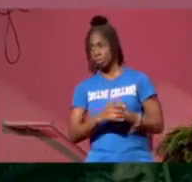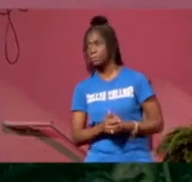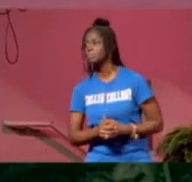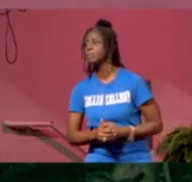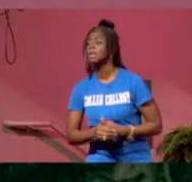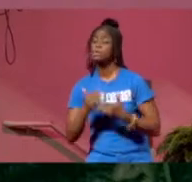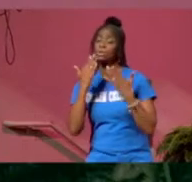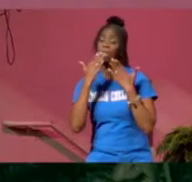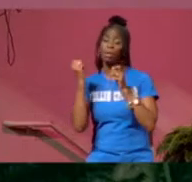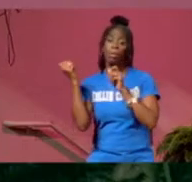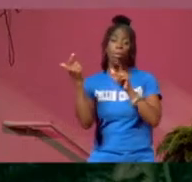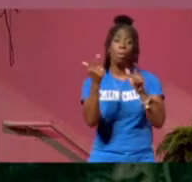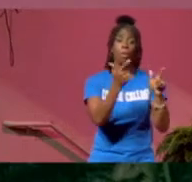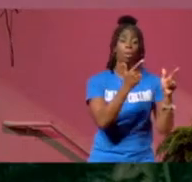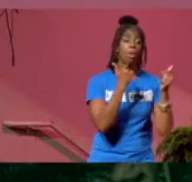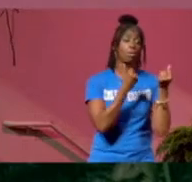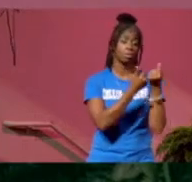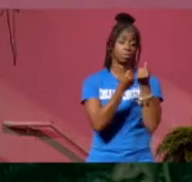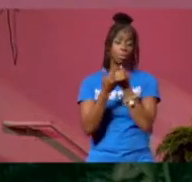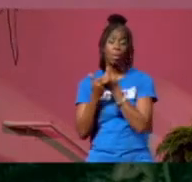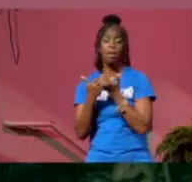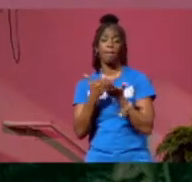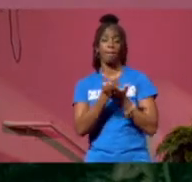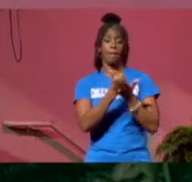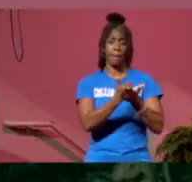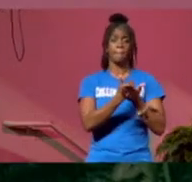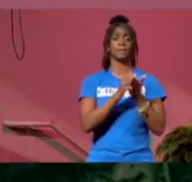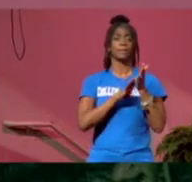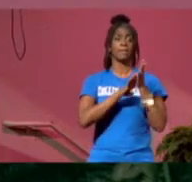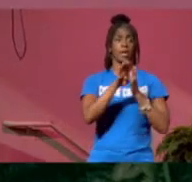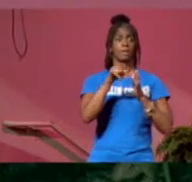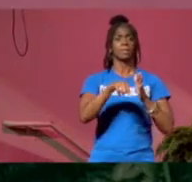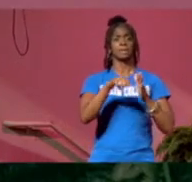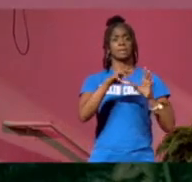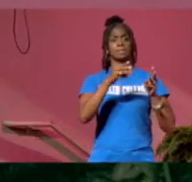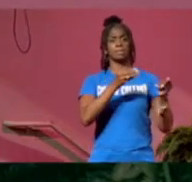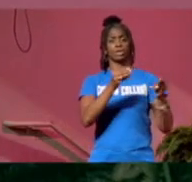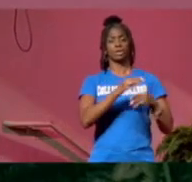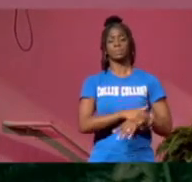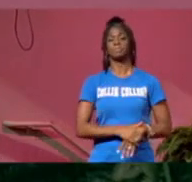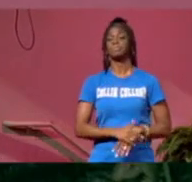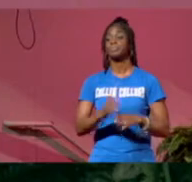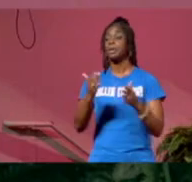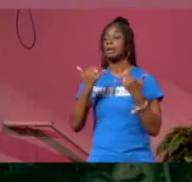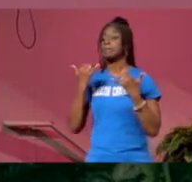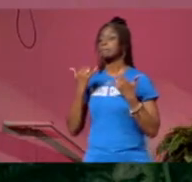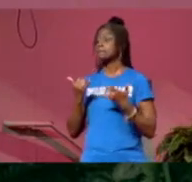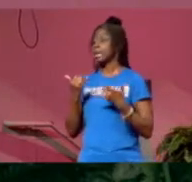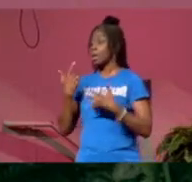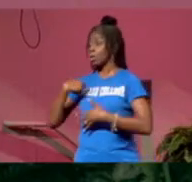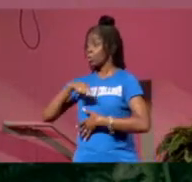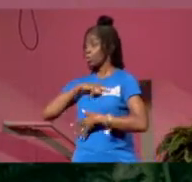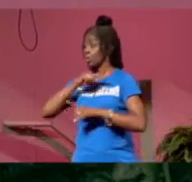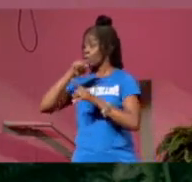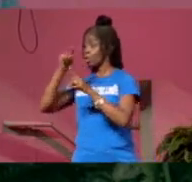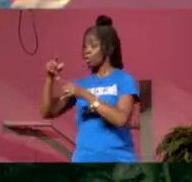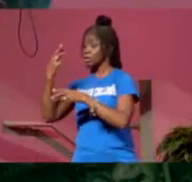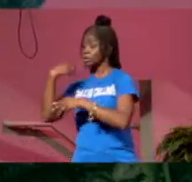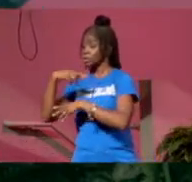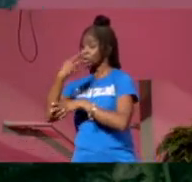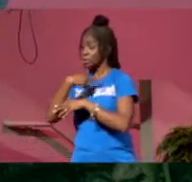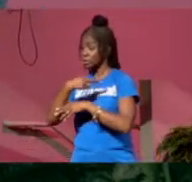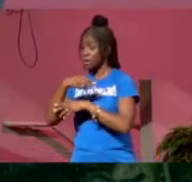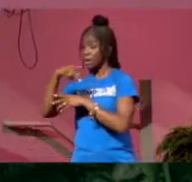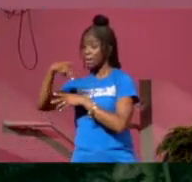to help this ministry be what it is. I love you. I thank you. We're going to Papa Do's on Thursday. Make sure you're on time. If you didn't RSVP, too